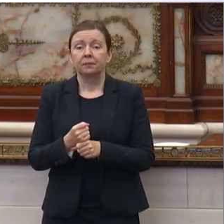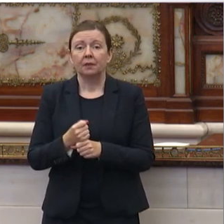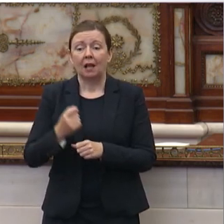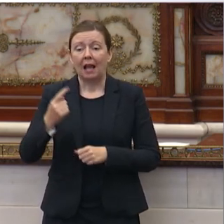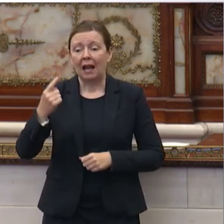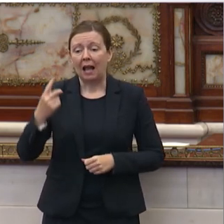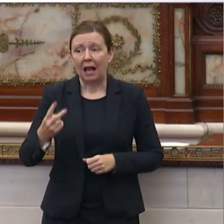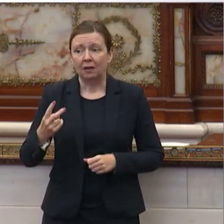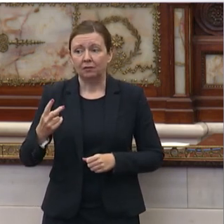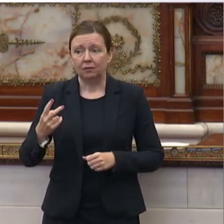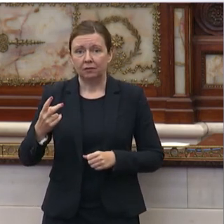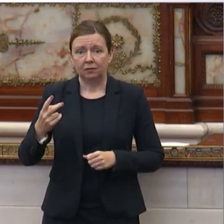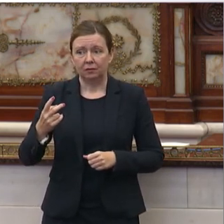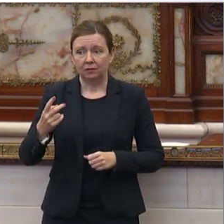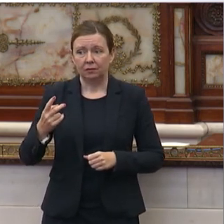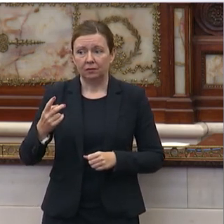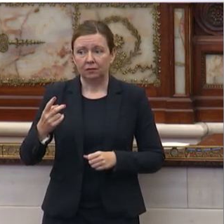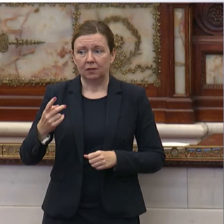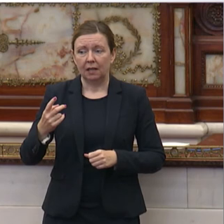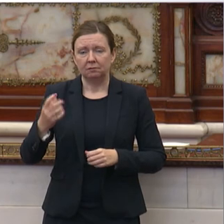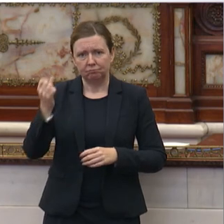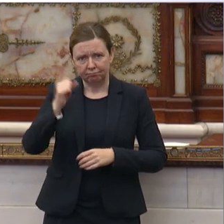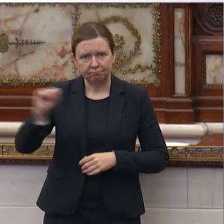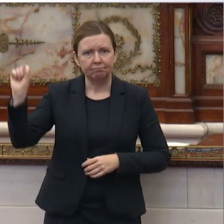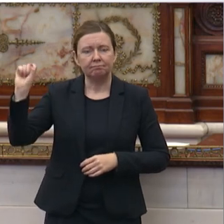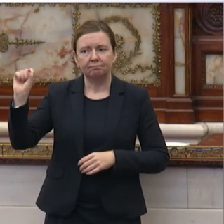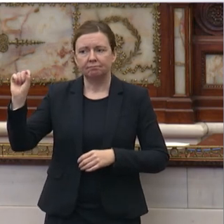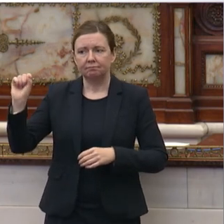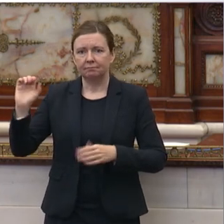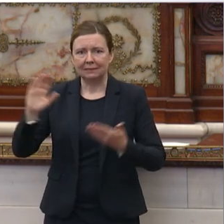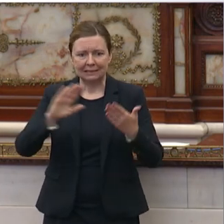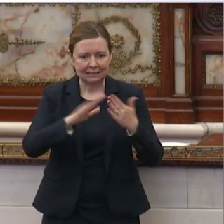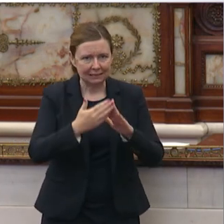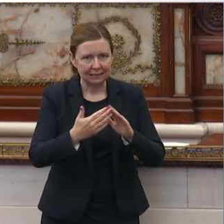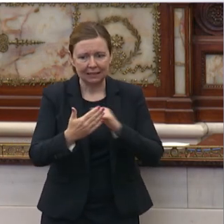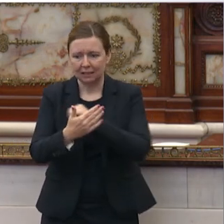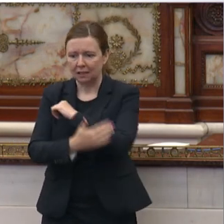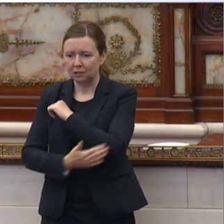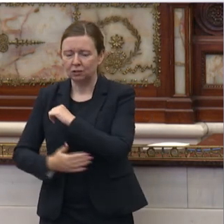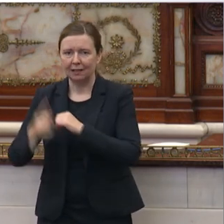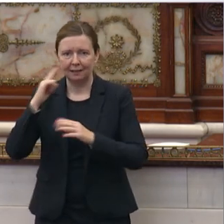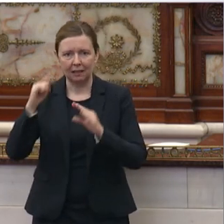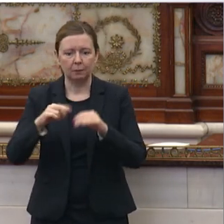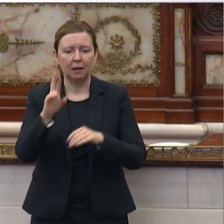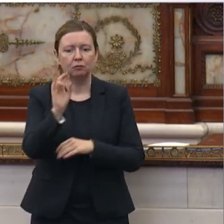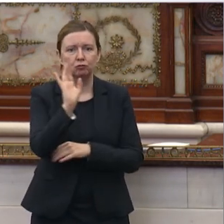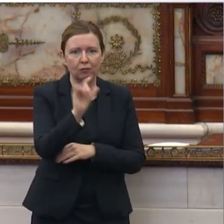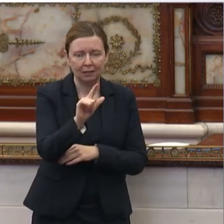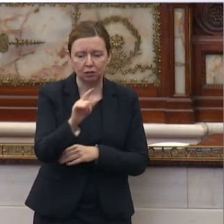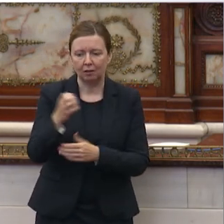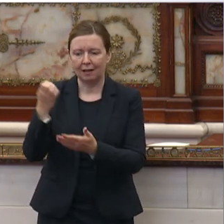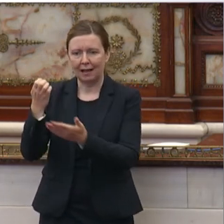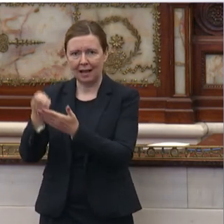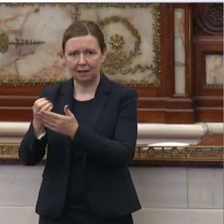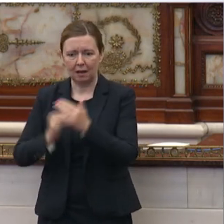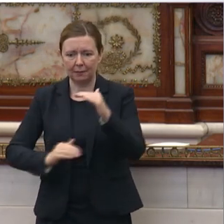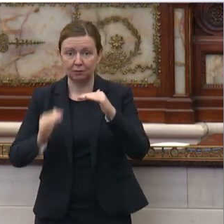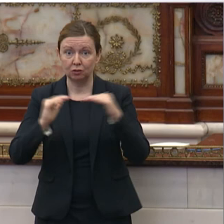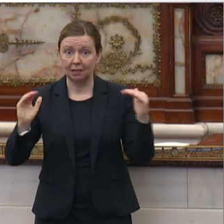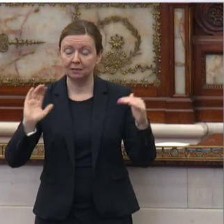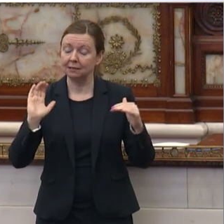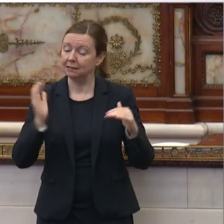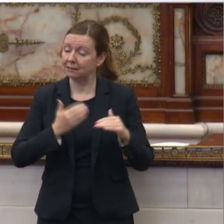and a half revolutionizing the way our city and country think about racial and economic justice, it is our